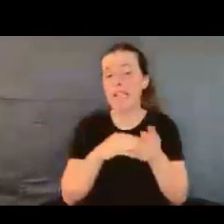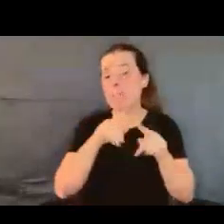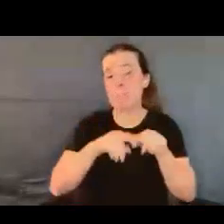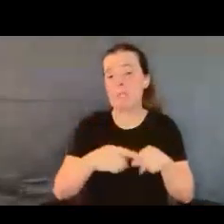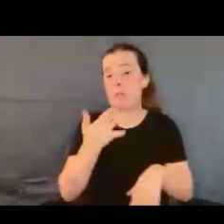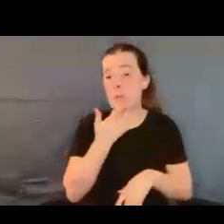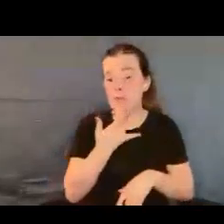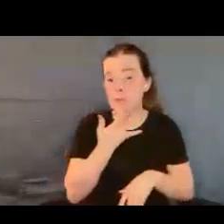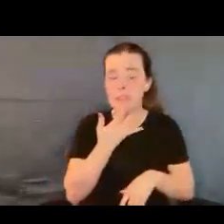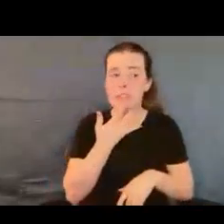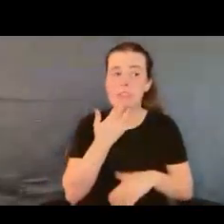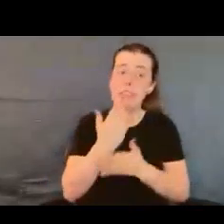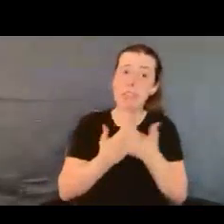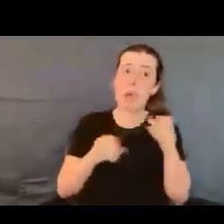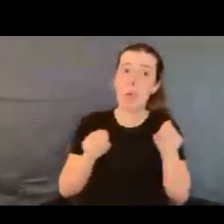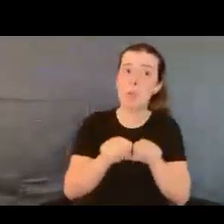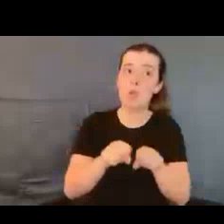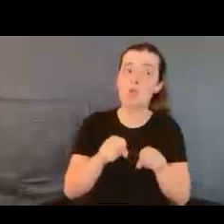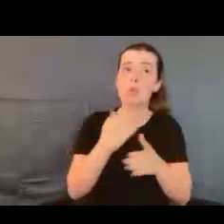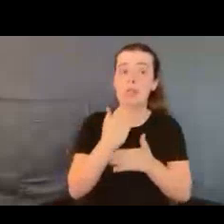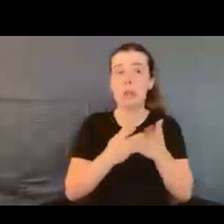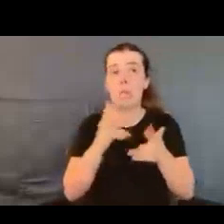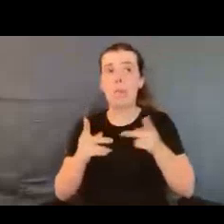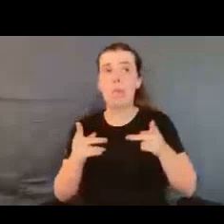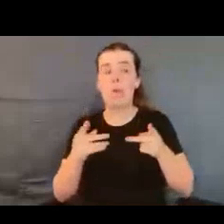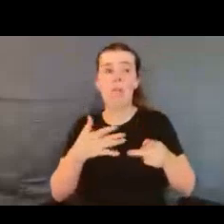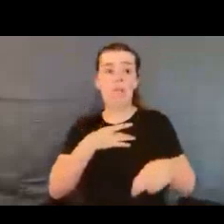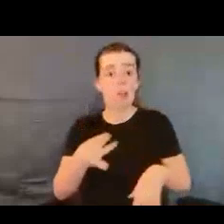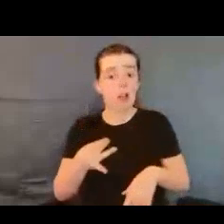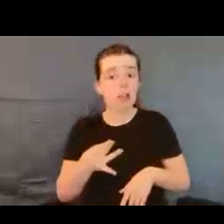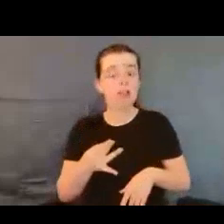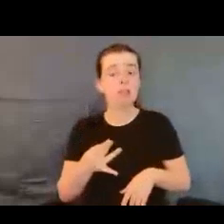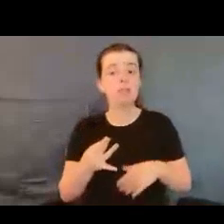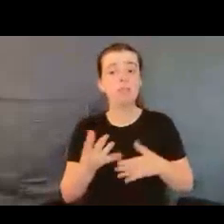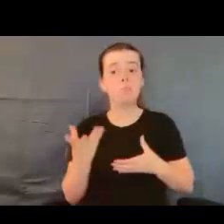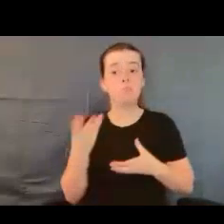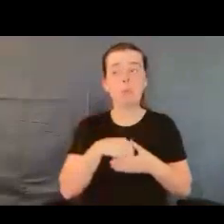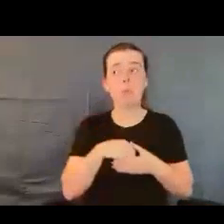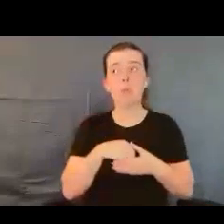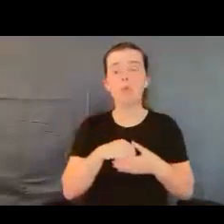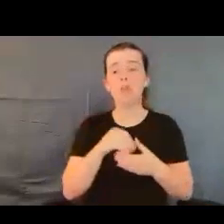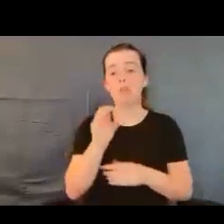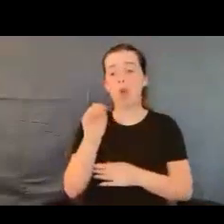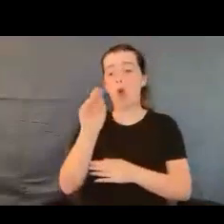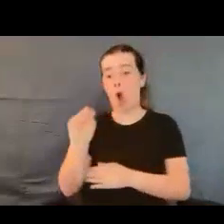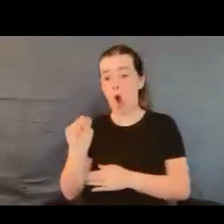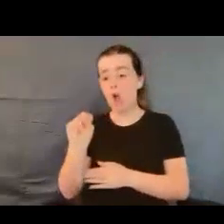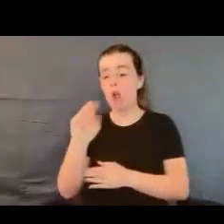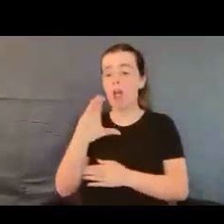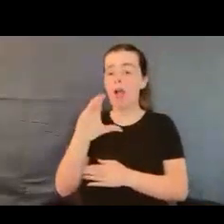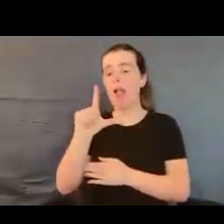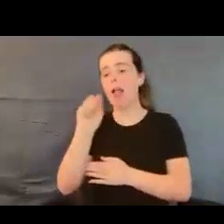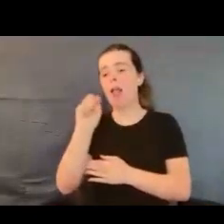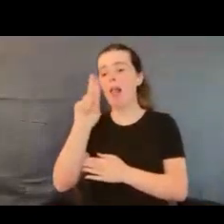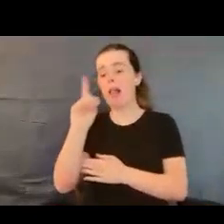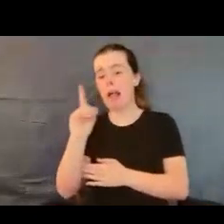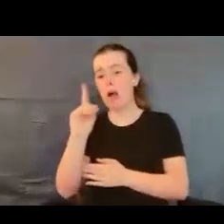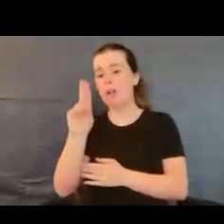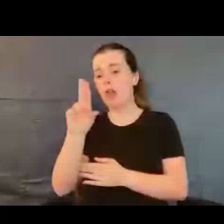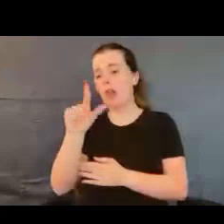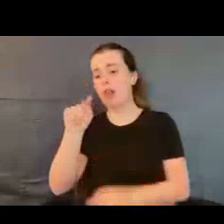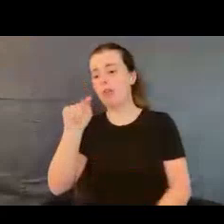have worn that have done well in this course. Um, are I love like the On Cloud Ultra Pros have been really successful.